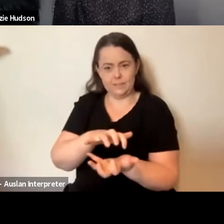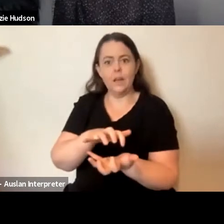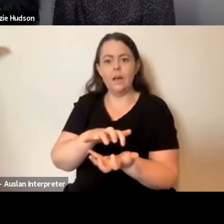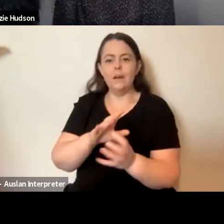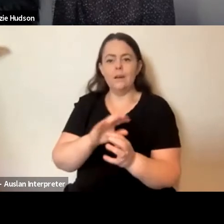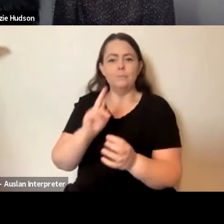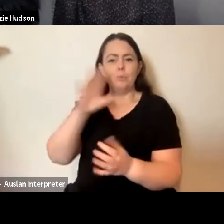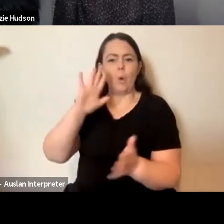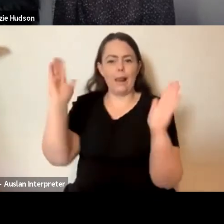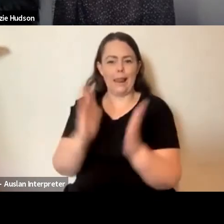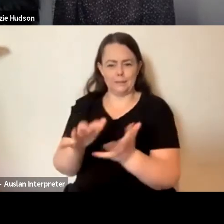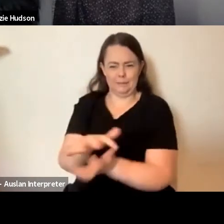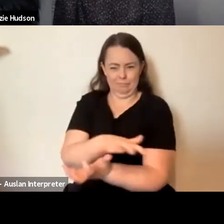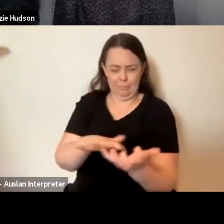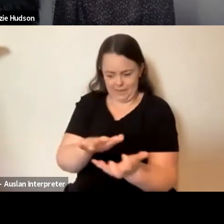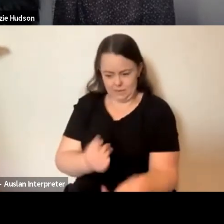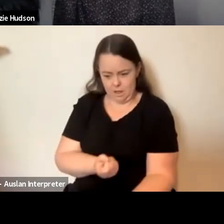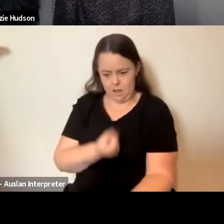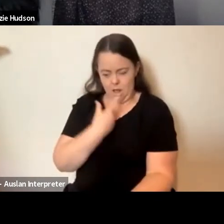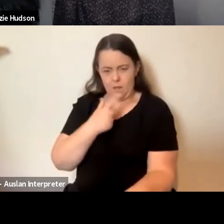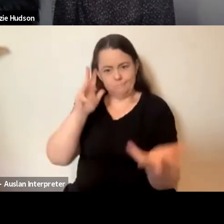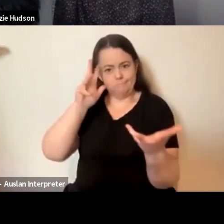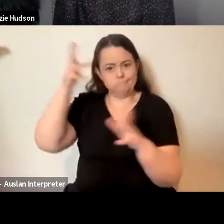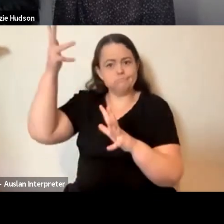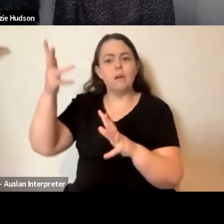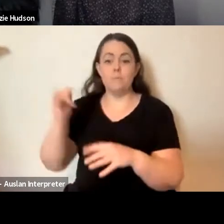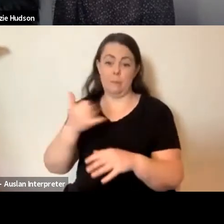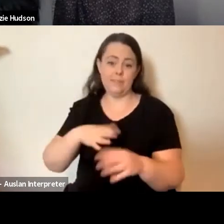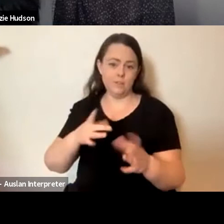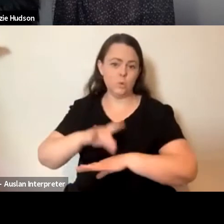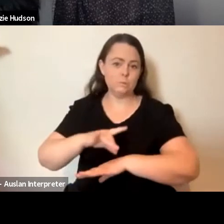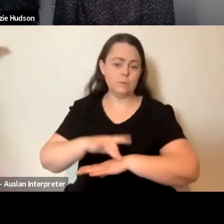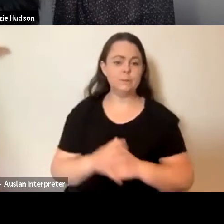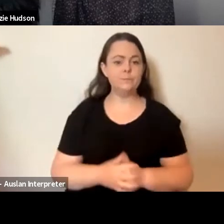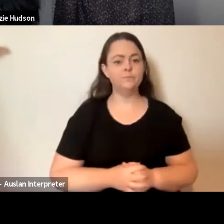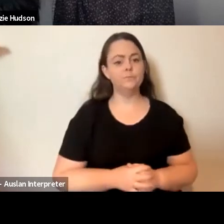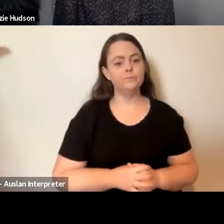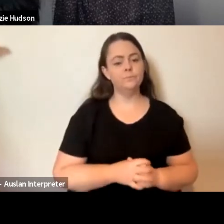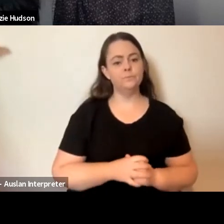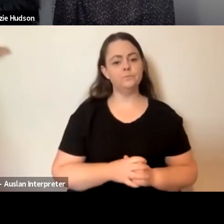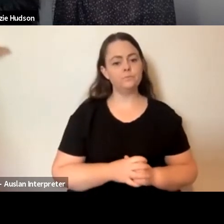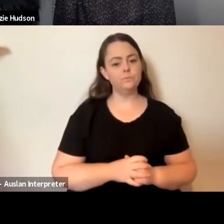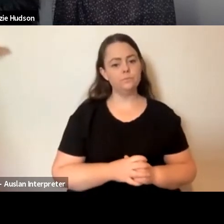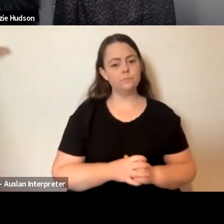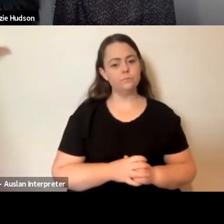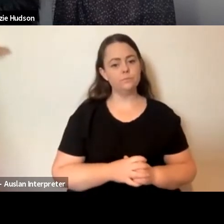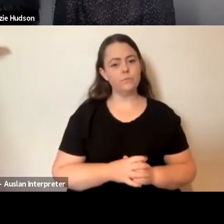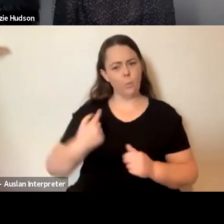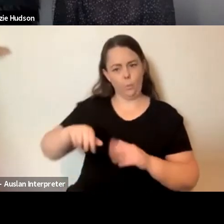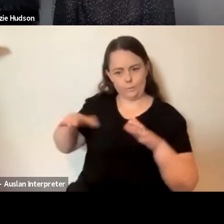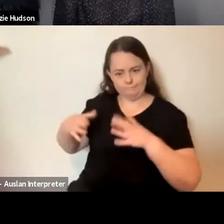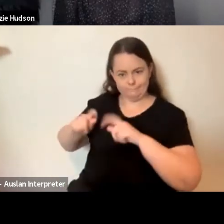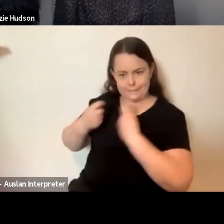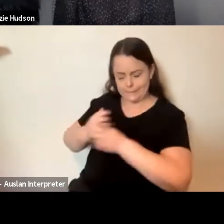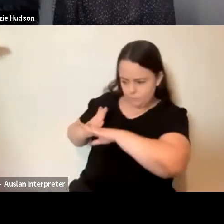in Victoria, and I'm only speaking from a very small data set here, and there's others doing other work, but in late 2020,